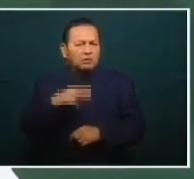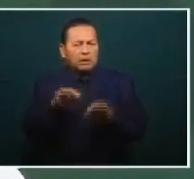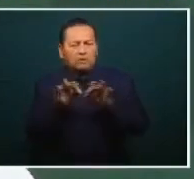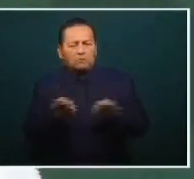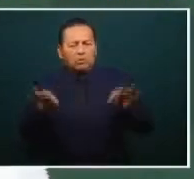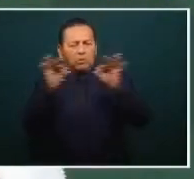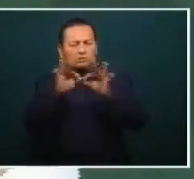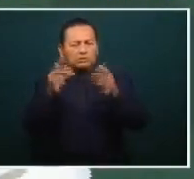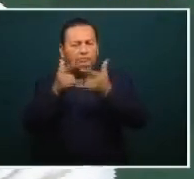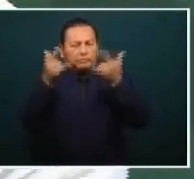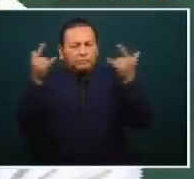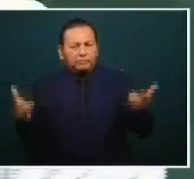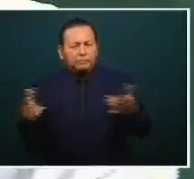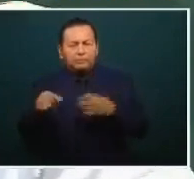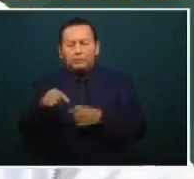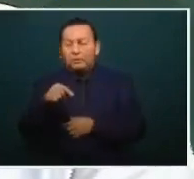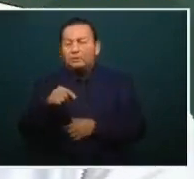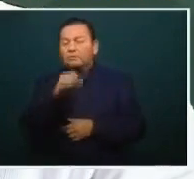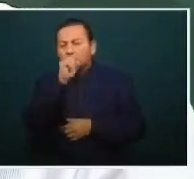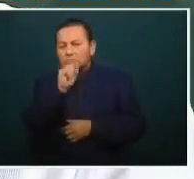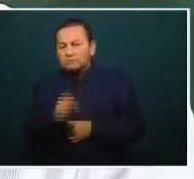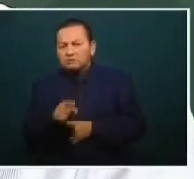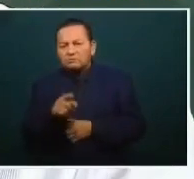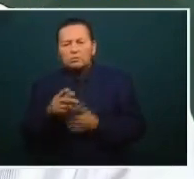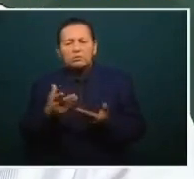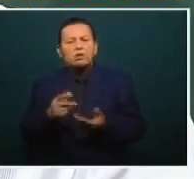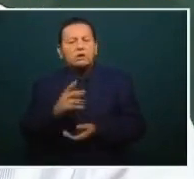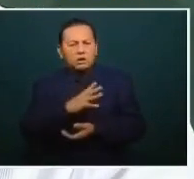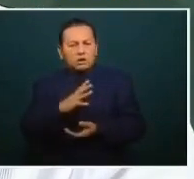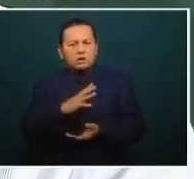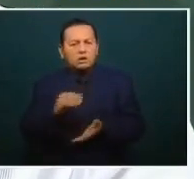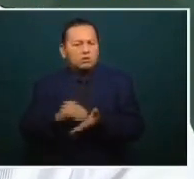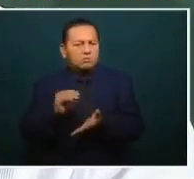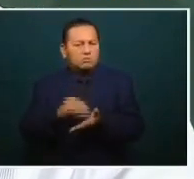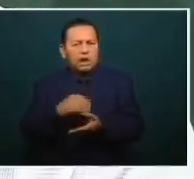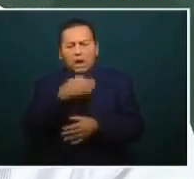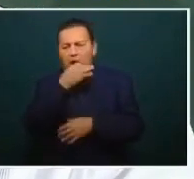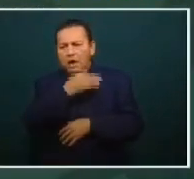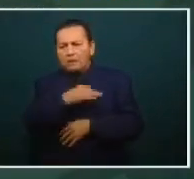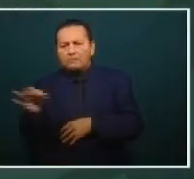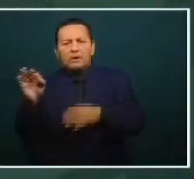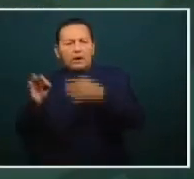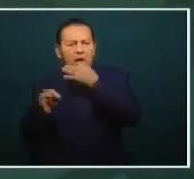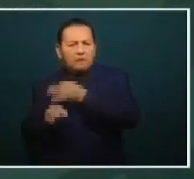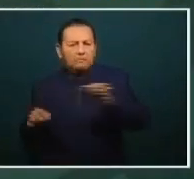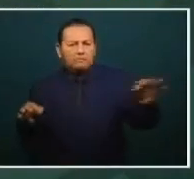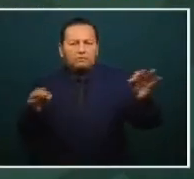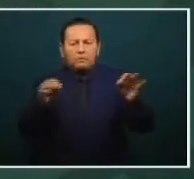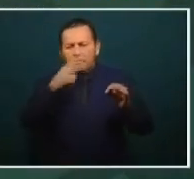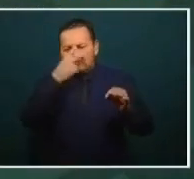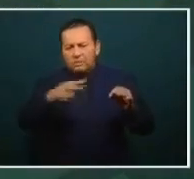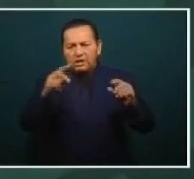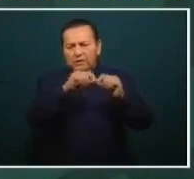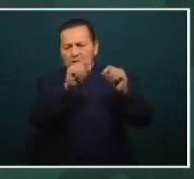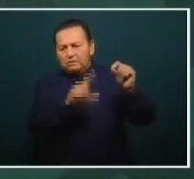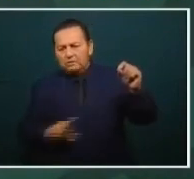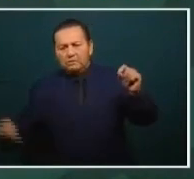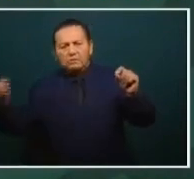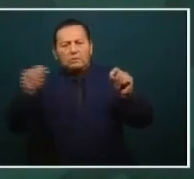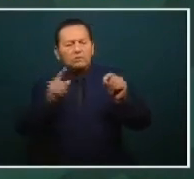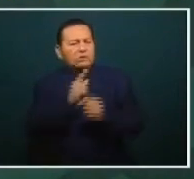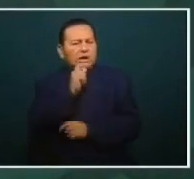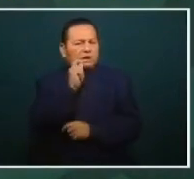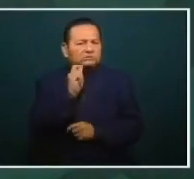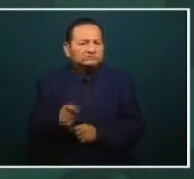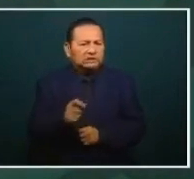in this historical port of Veracruz, that we should talk and inform the people of